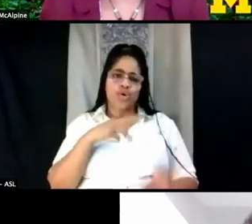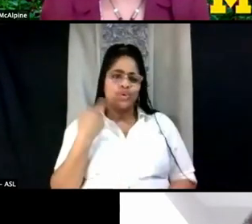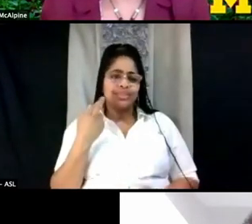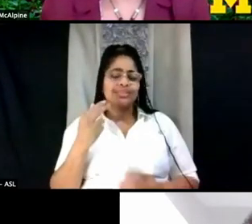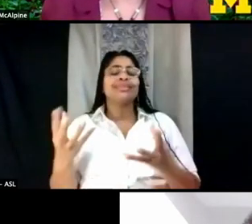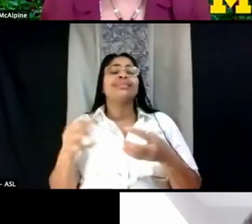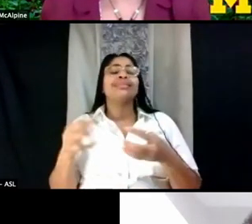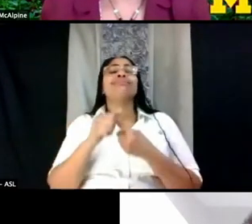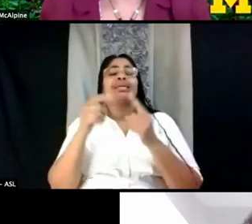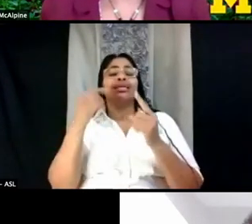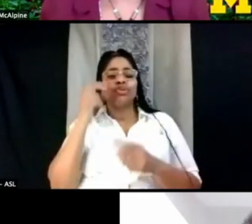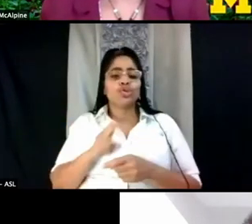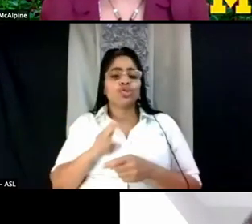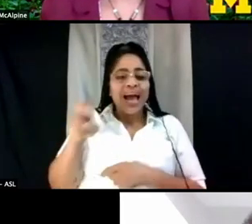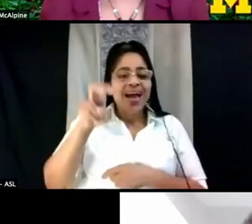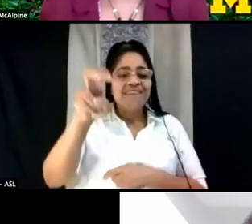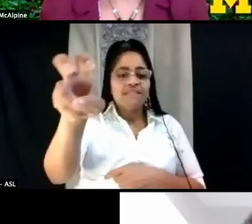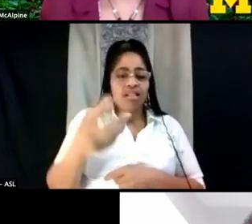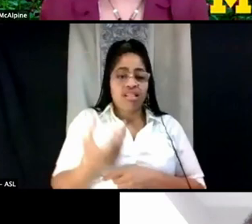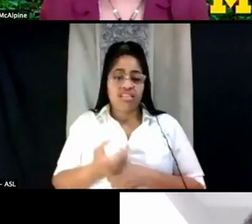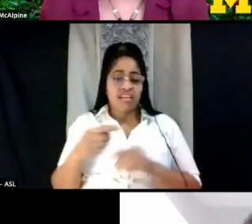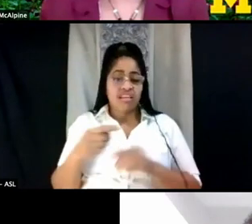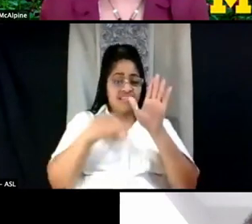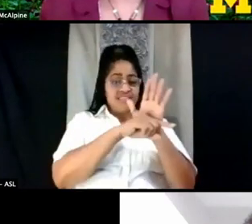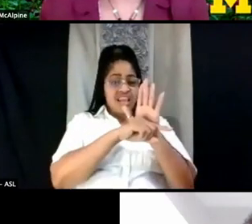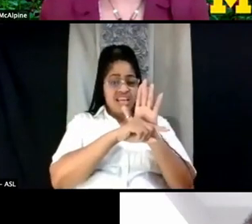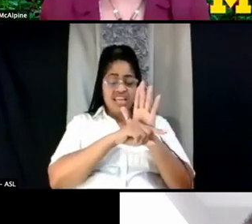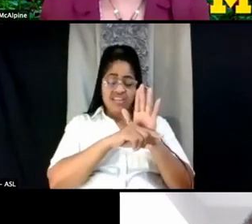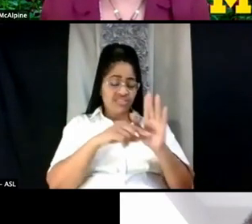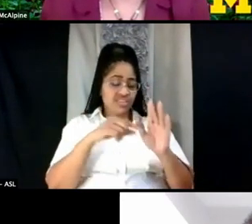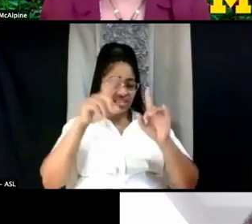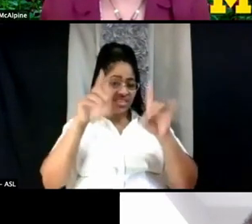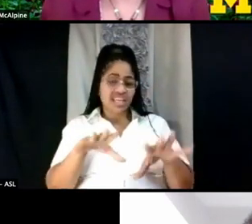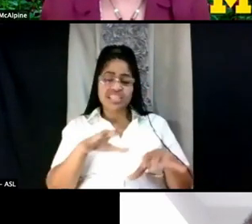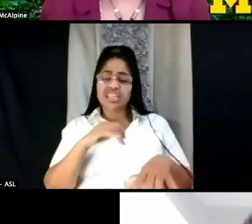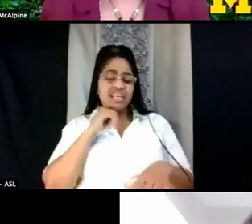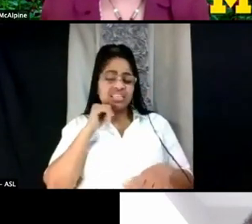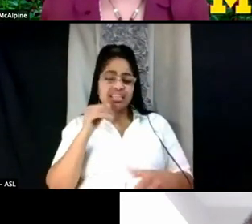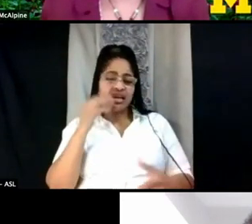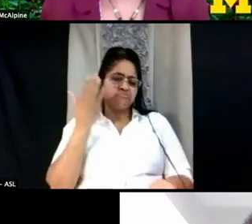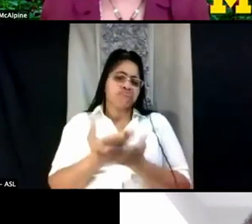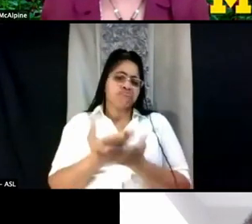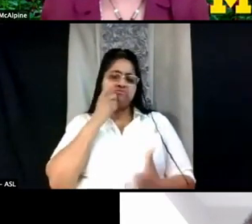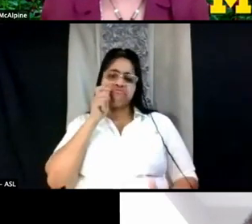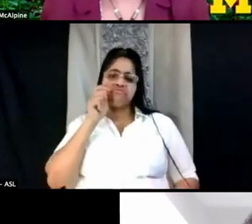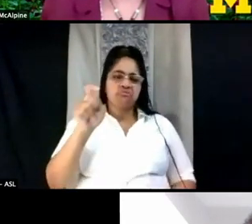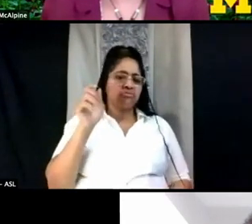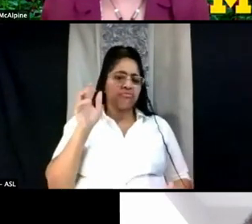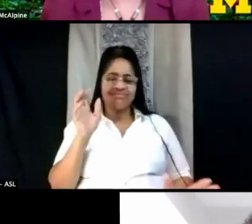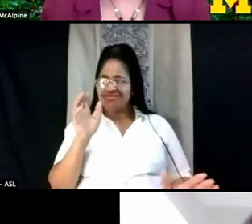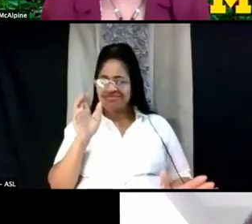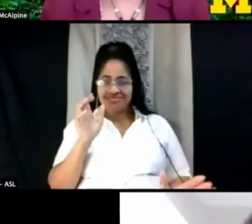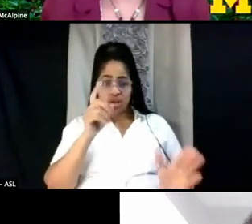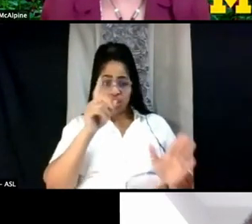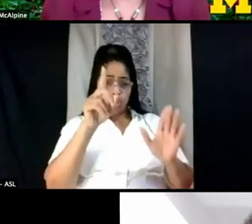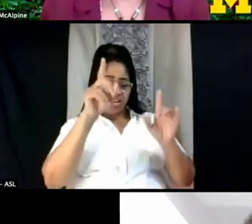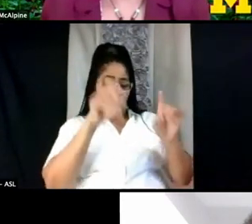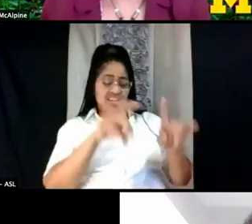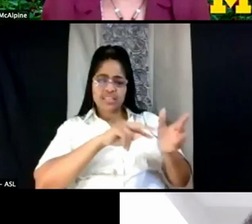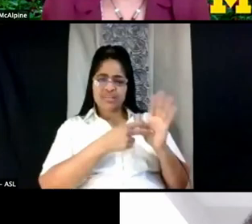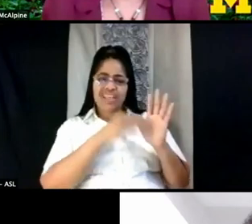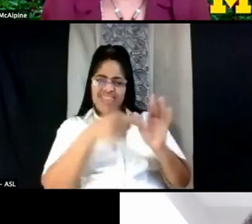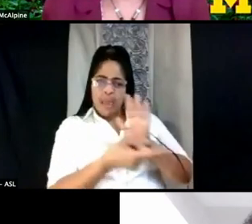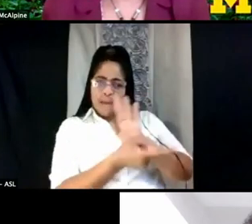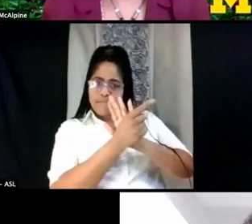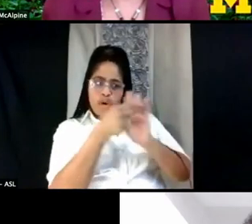added. And a negative test is not an absolute. It represents a moment in time. Again, I want to emphasize that you can't